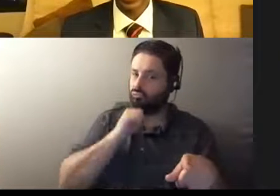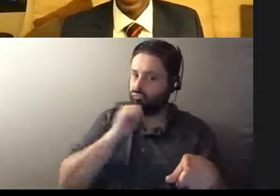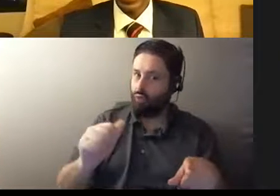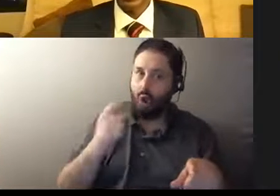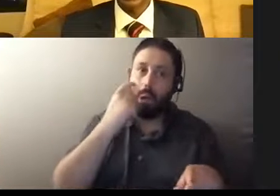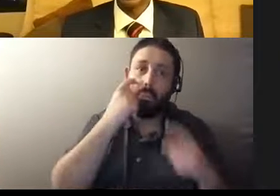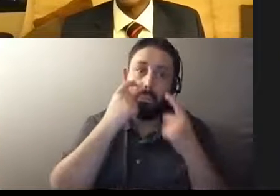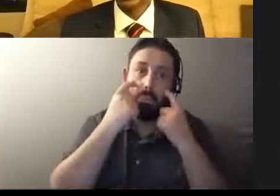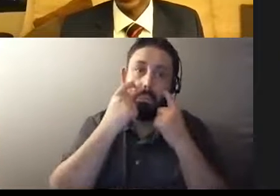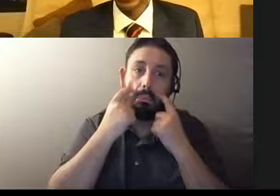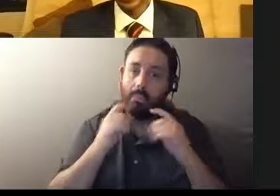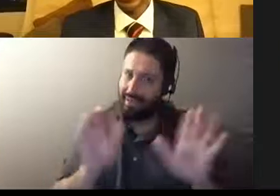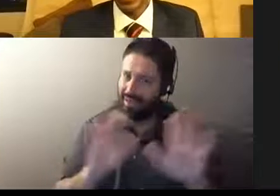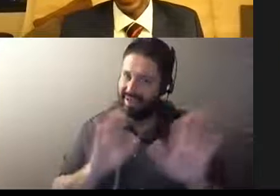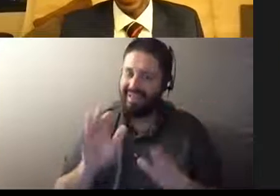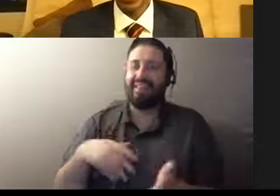girl.